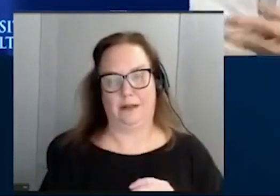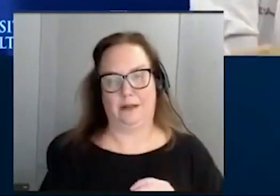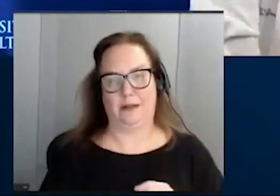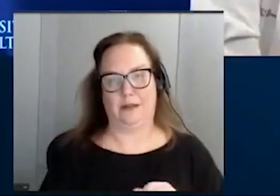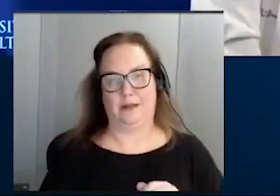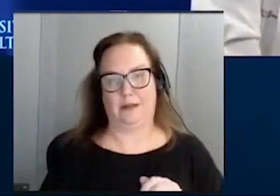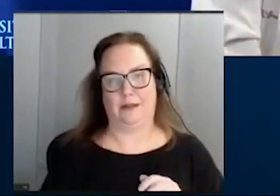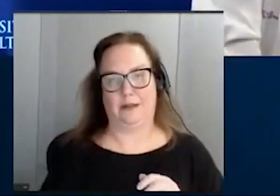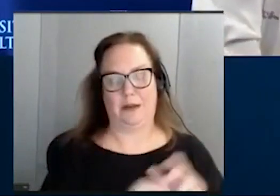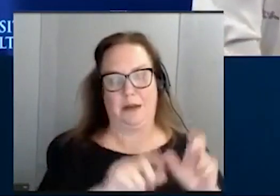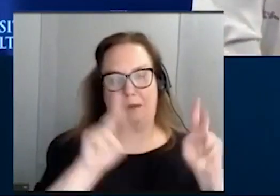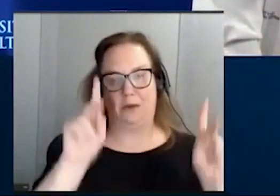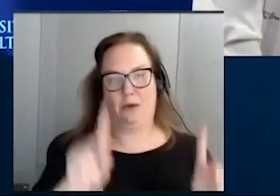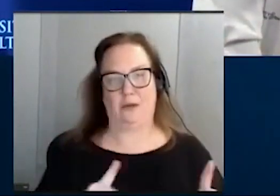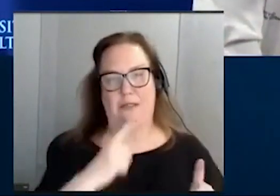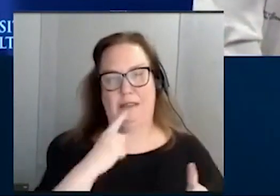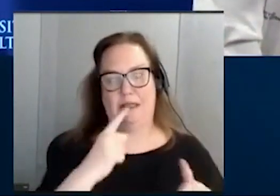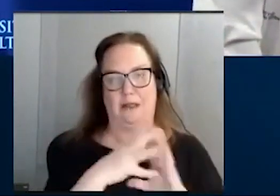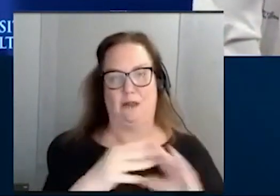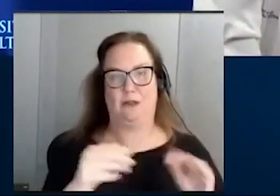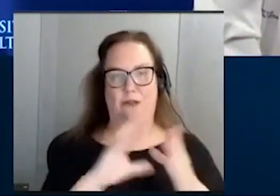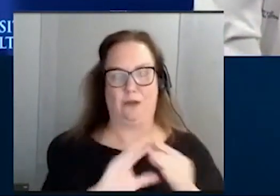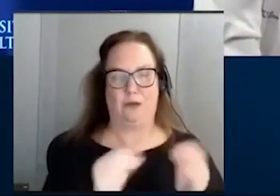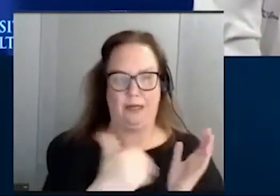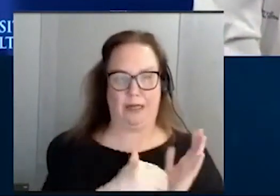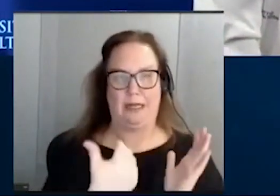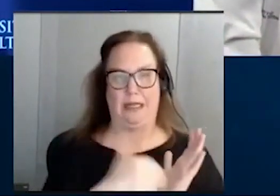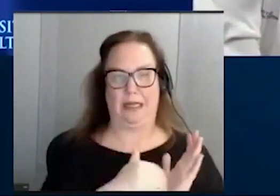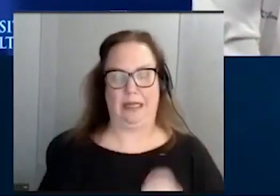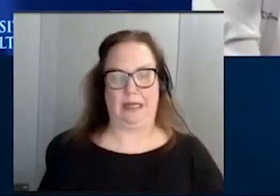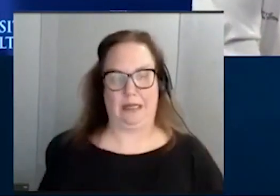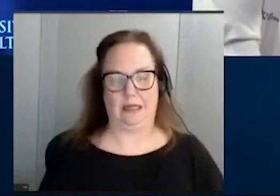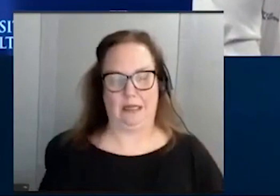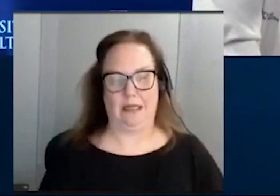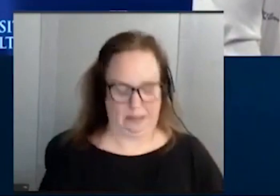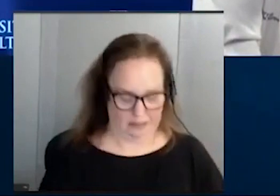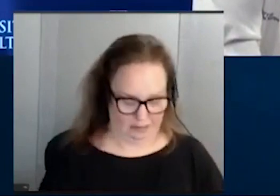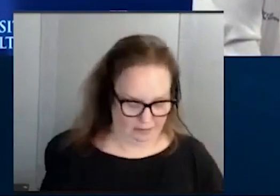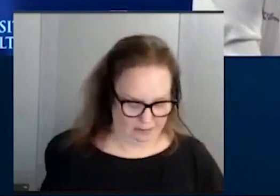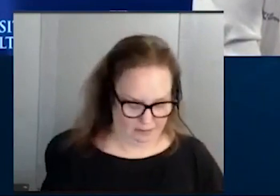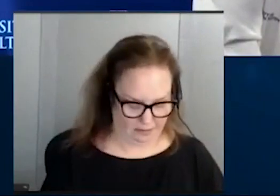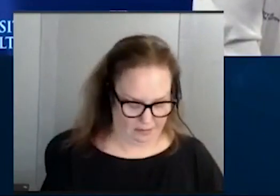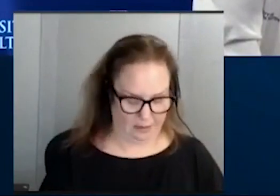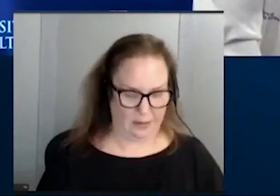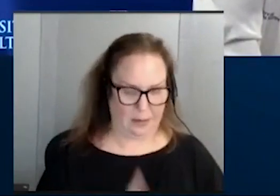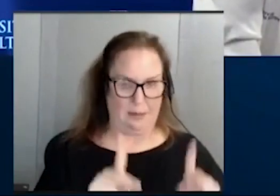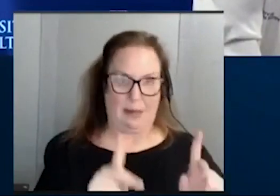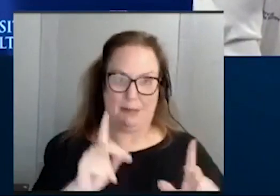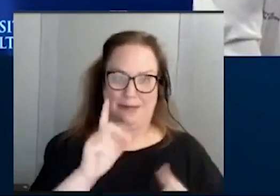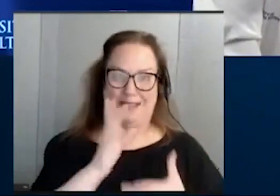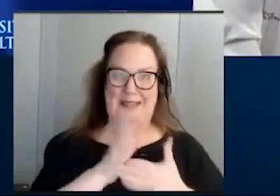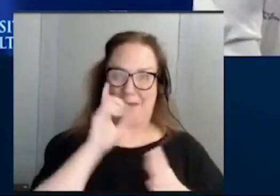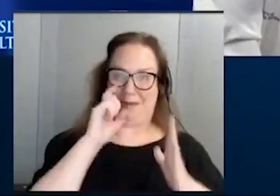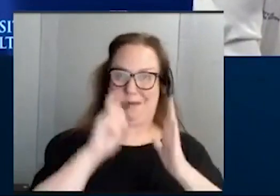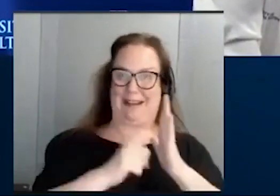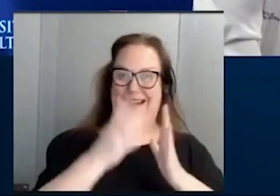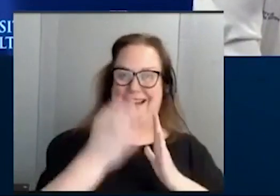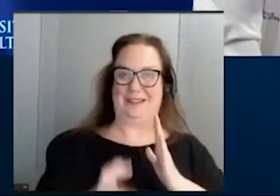person and telling your story repeatedly. Do people ever stop and recognize you now?